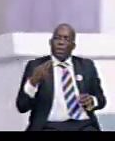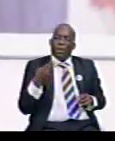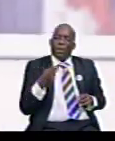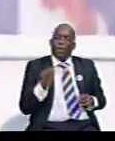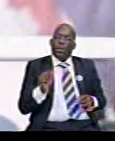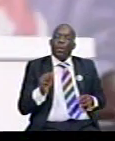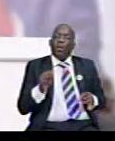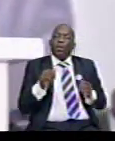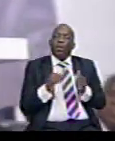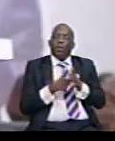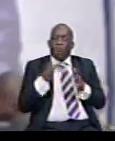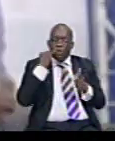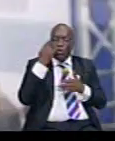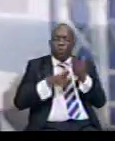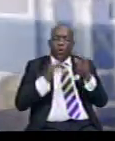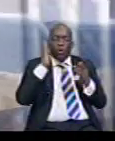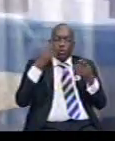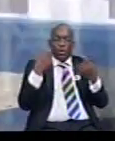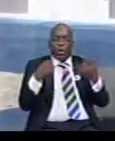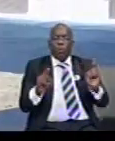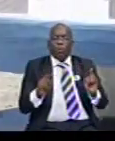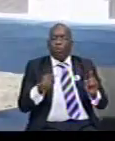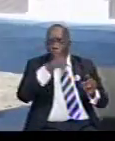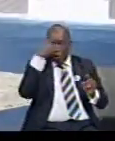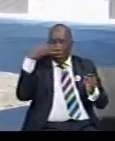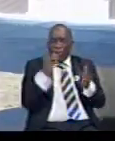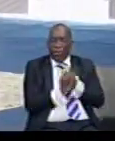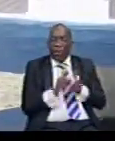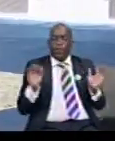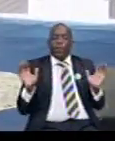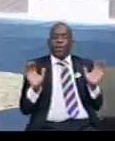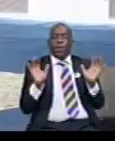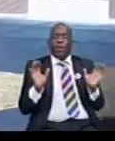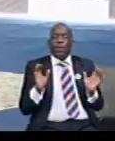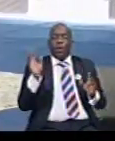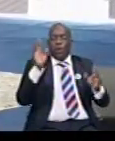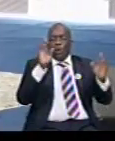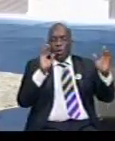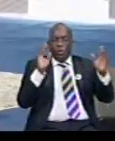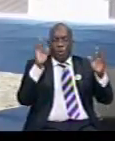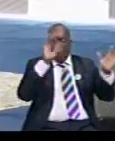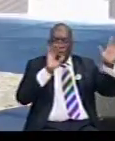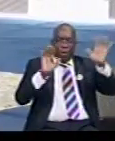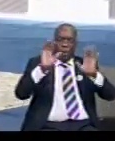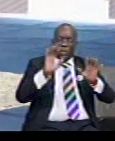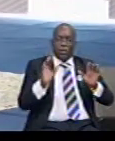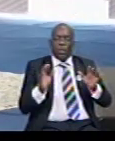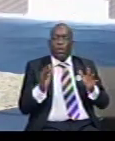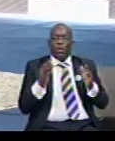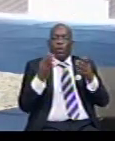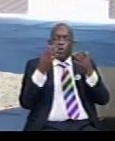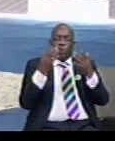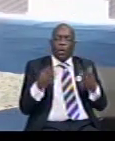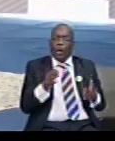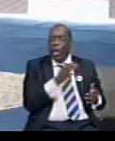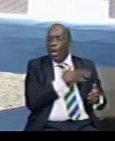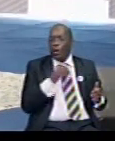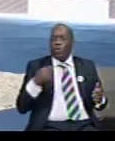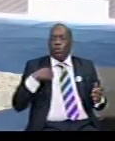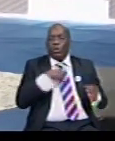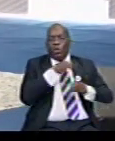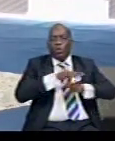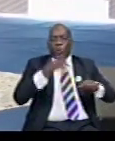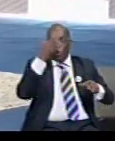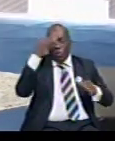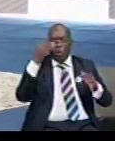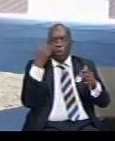because of that fear, fretting, worry, anxiety, put this together. We don't even know what to put together.